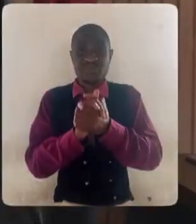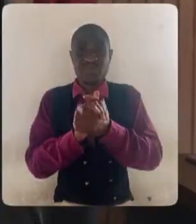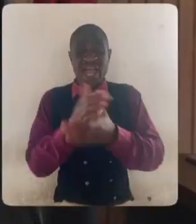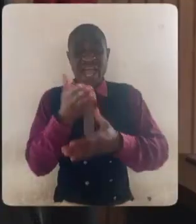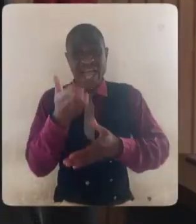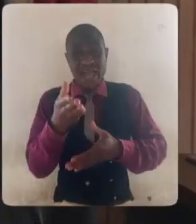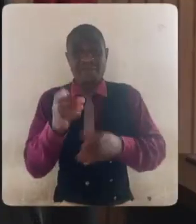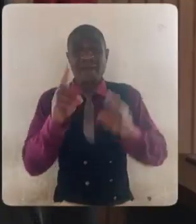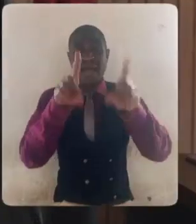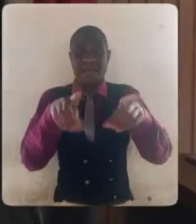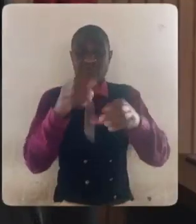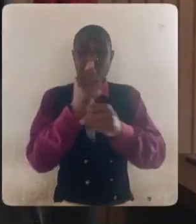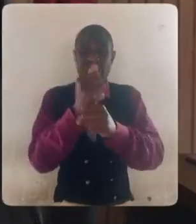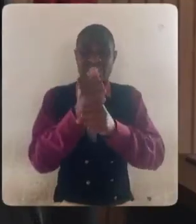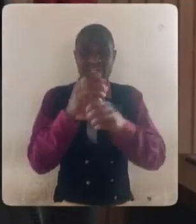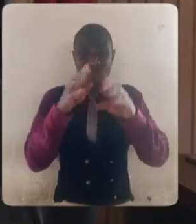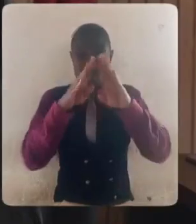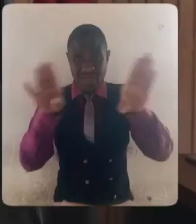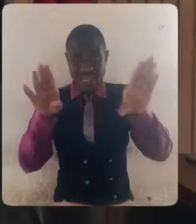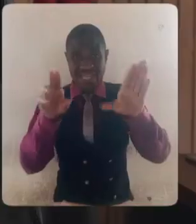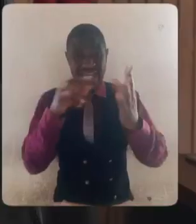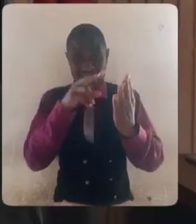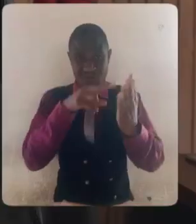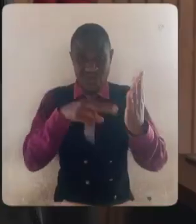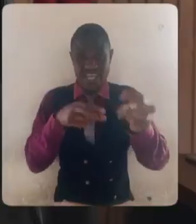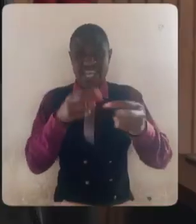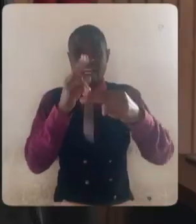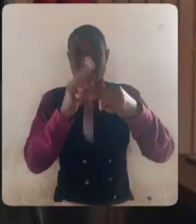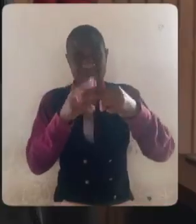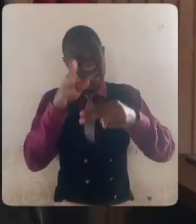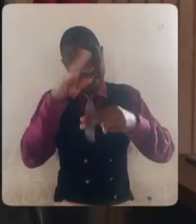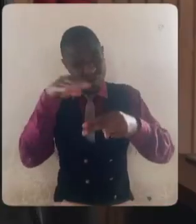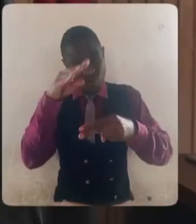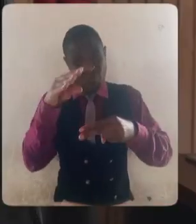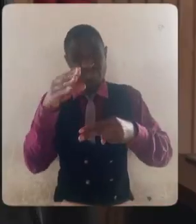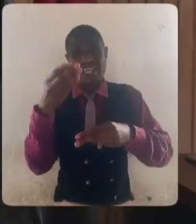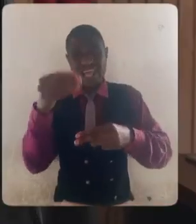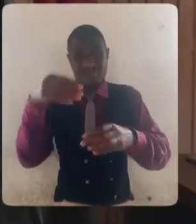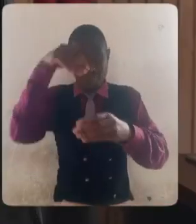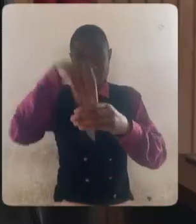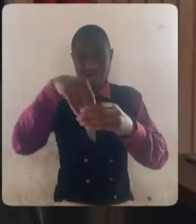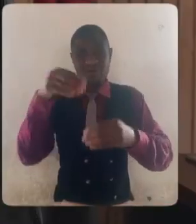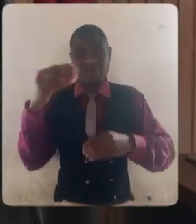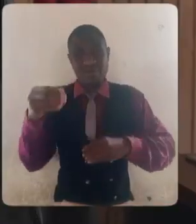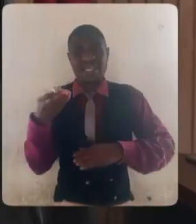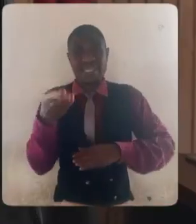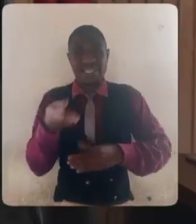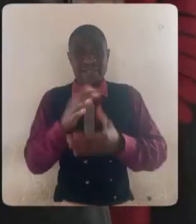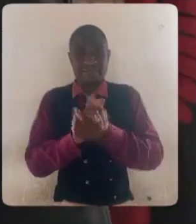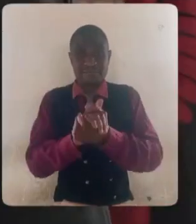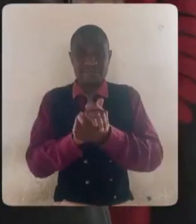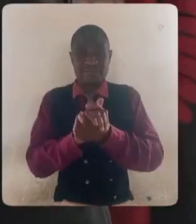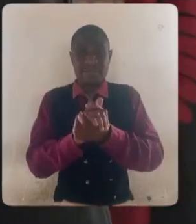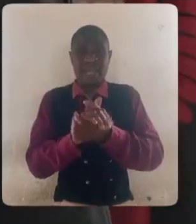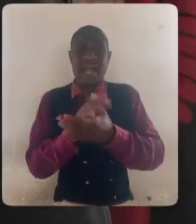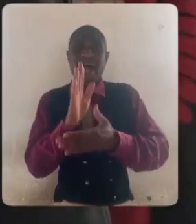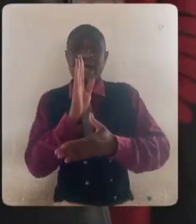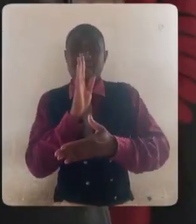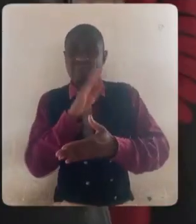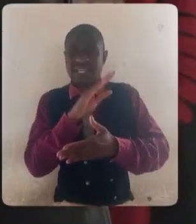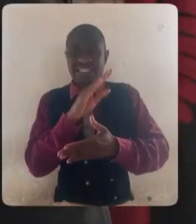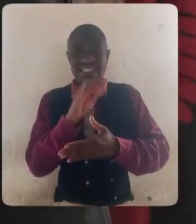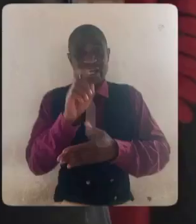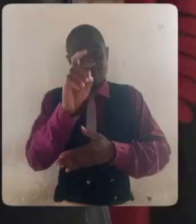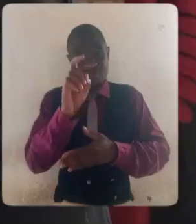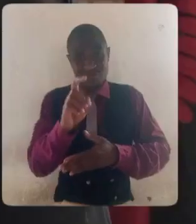without loitering and wait at home for the official announcement of results by the Malawi Electoral Commission. The Commission is